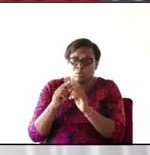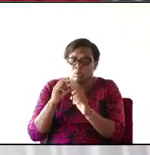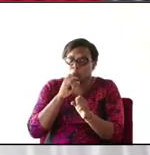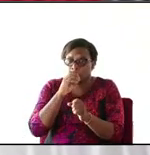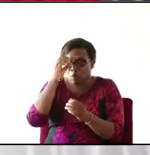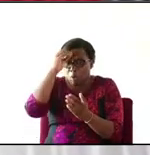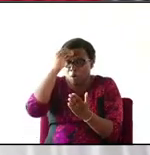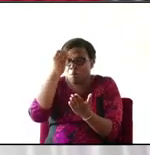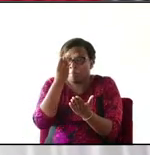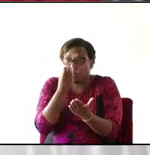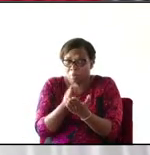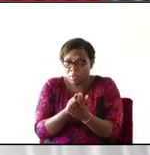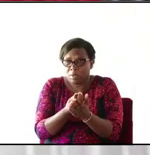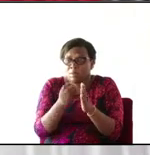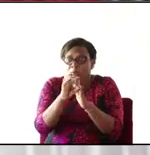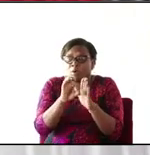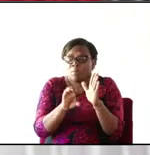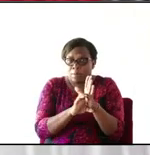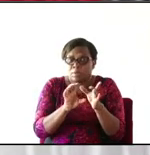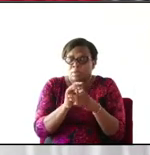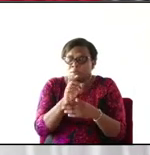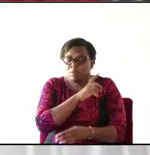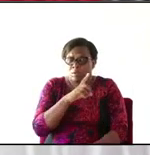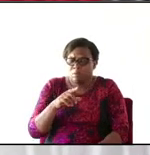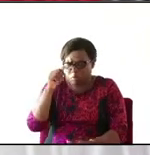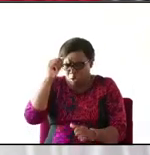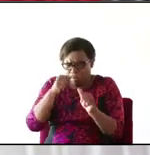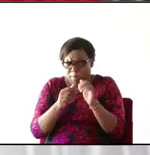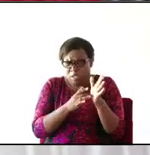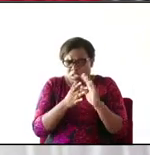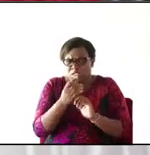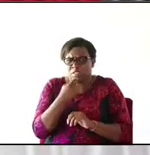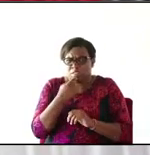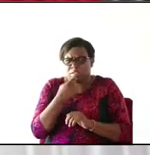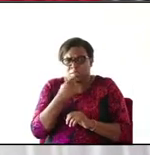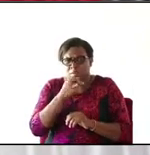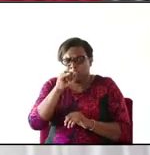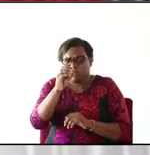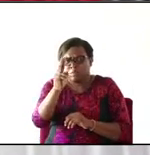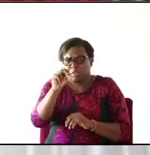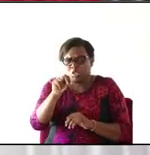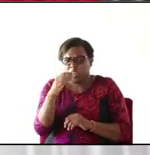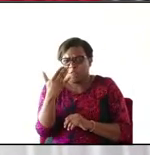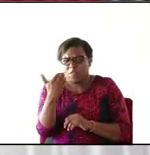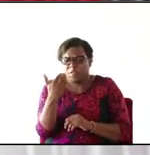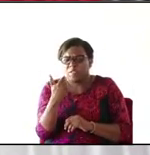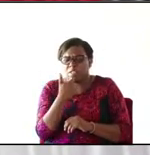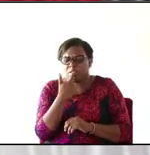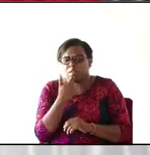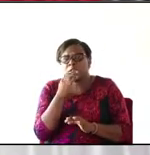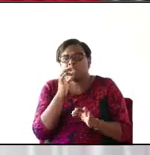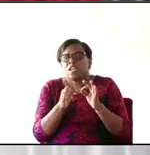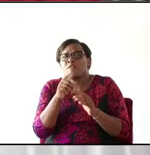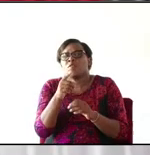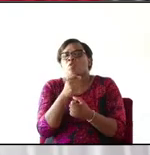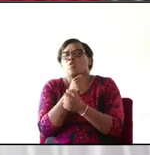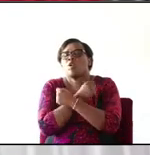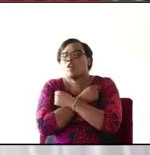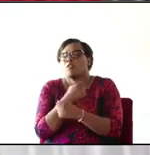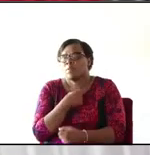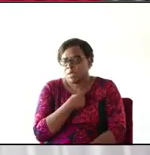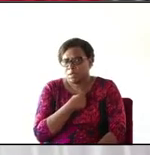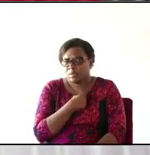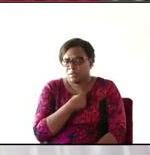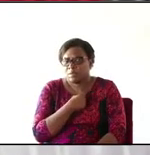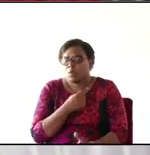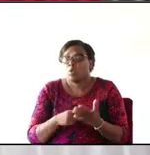the commandments of our Lord. You remember Jesus saying to his disciples in John 15, he says, if you love me,